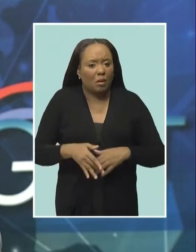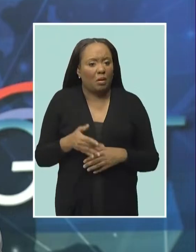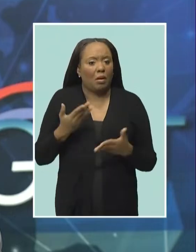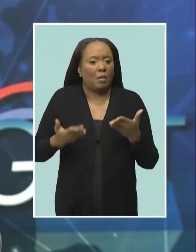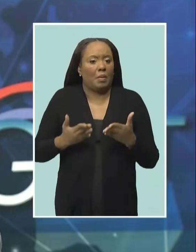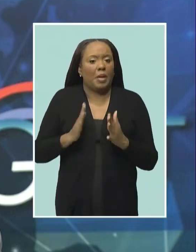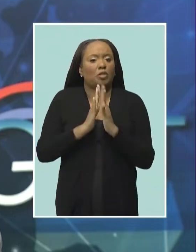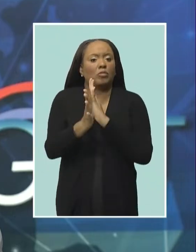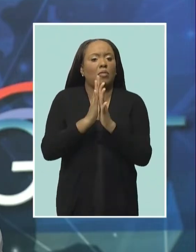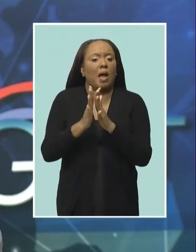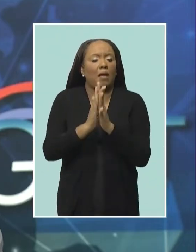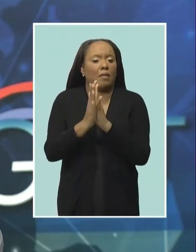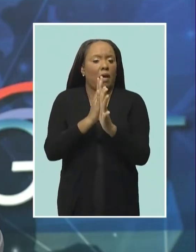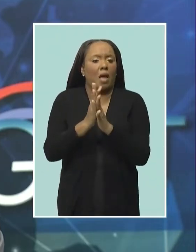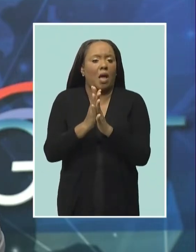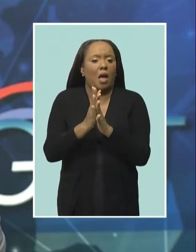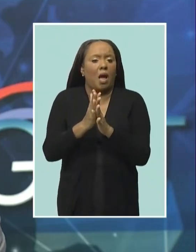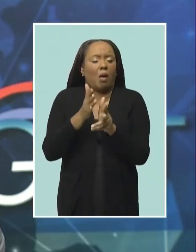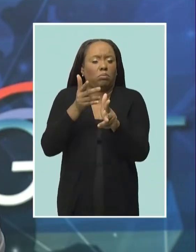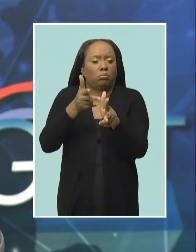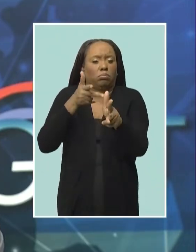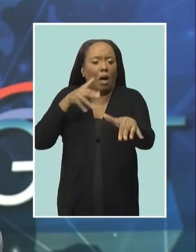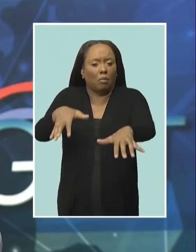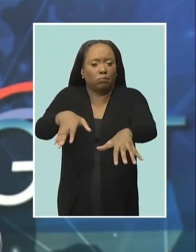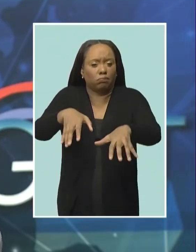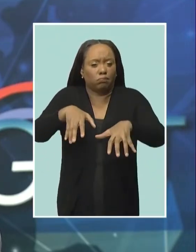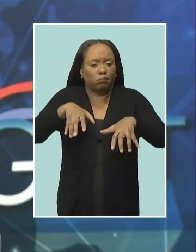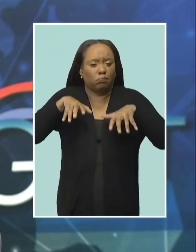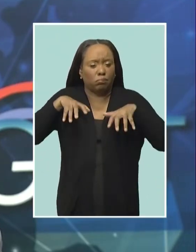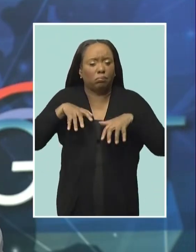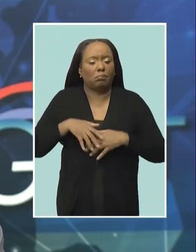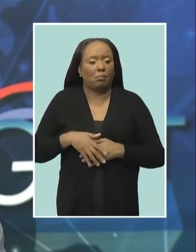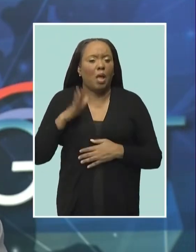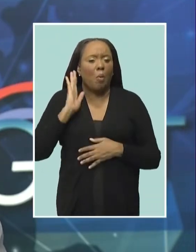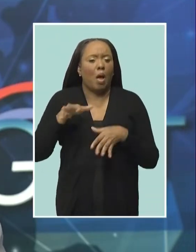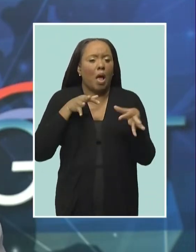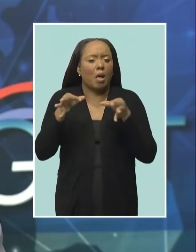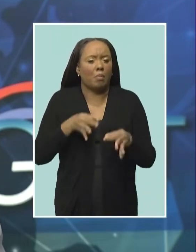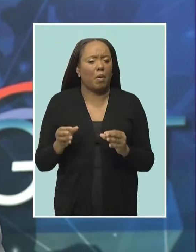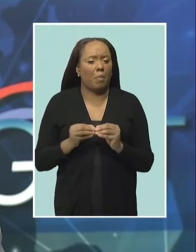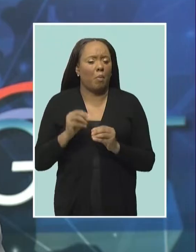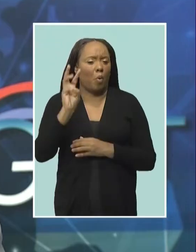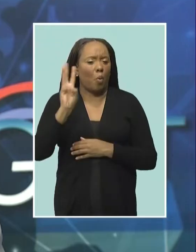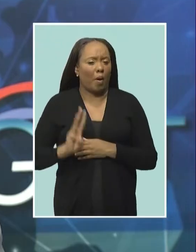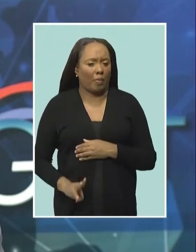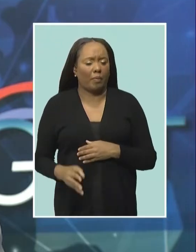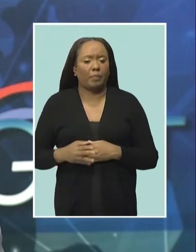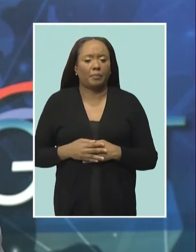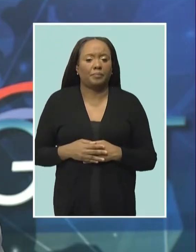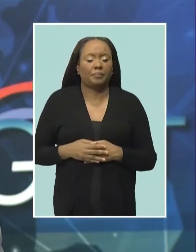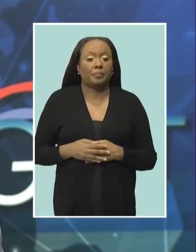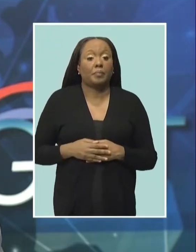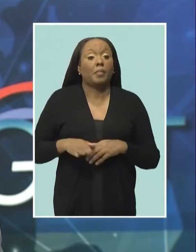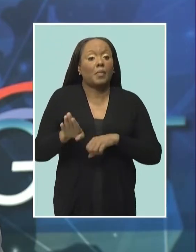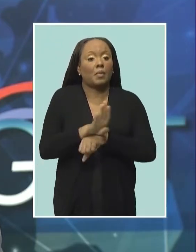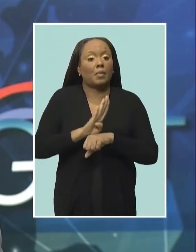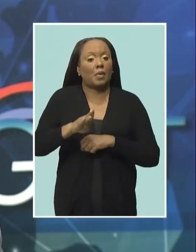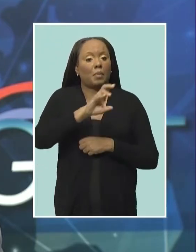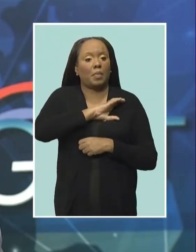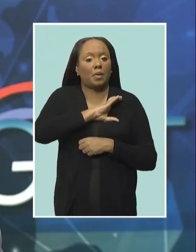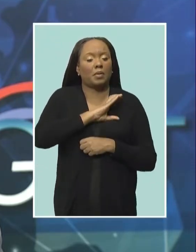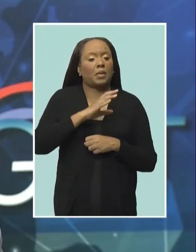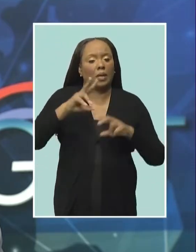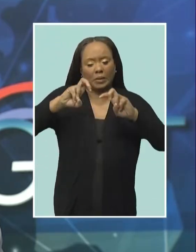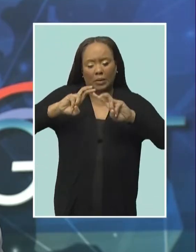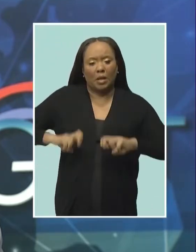more in our weather report later in the news. The Barbados Police Service is at this hour investigating a